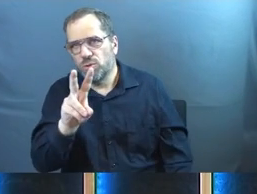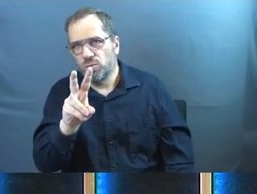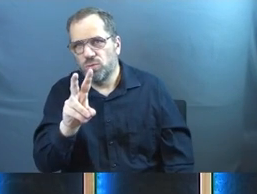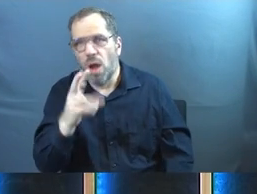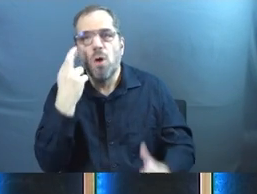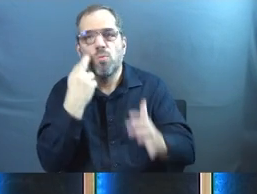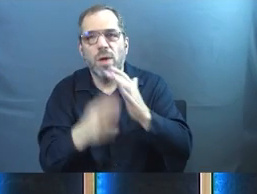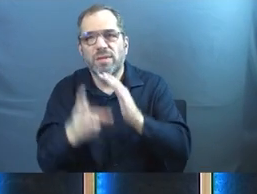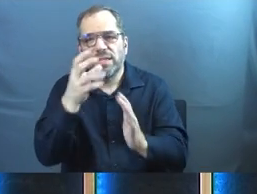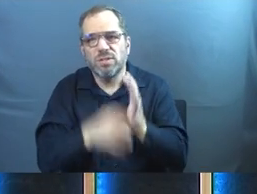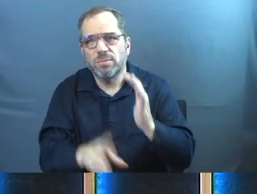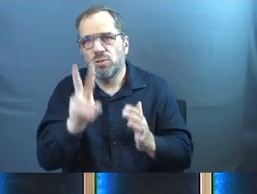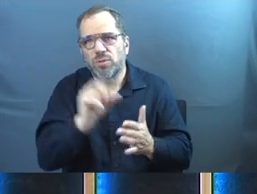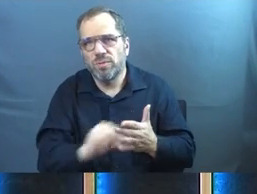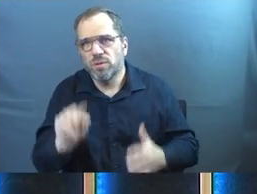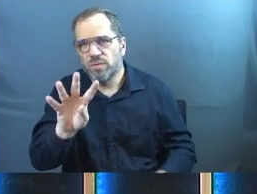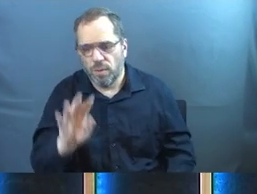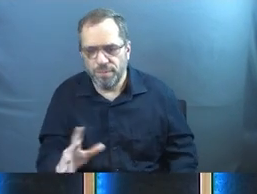verse 4.